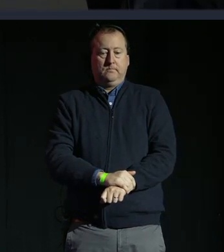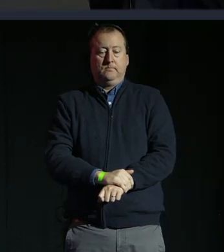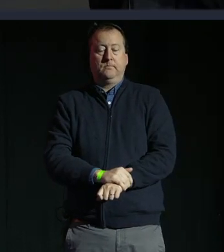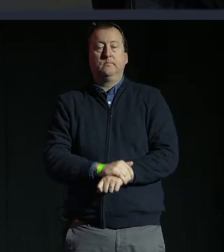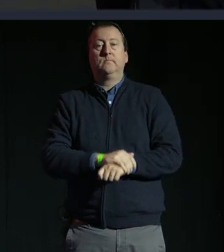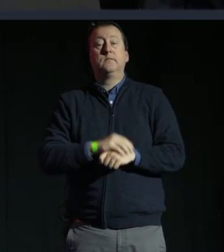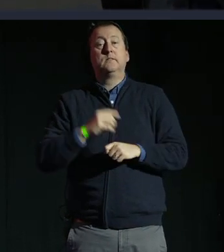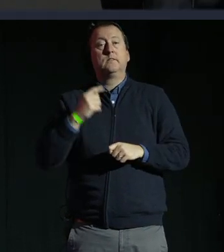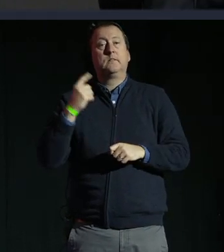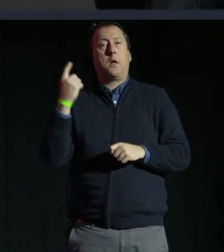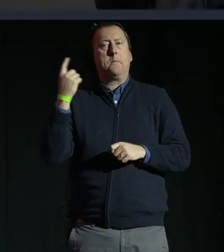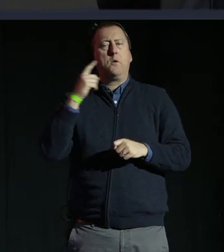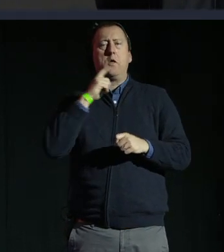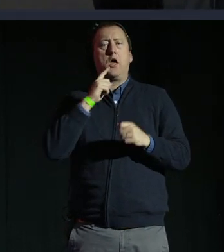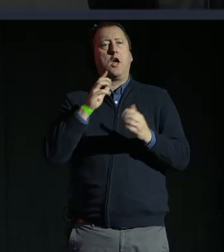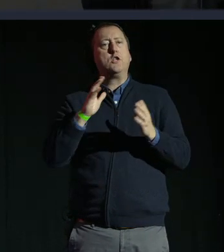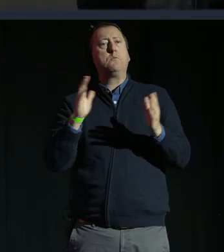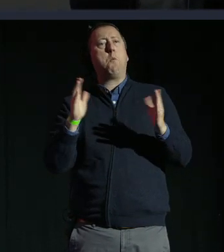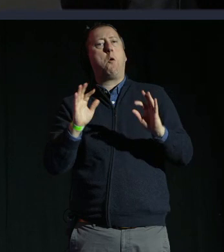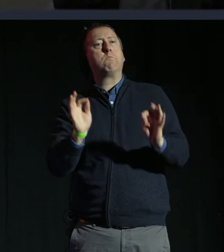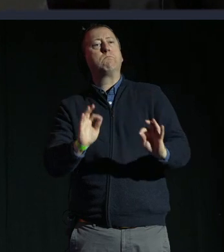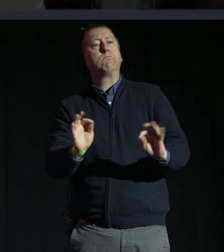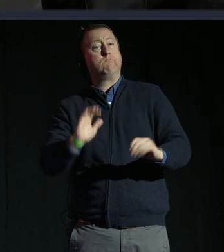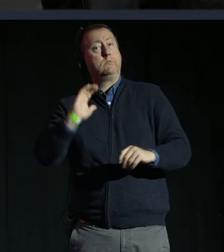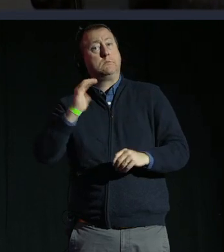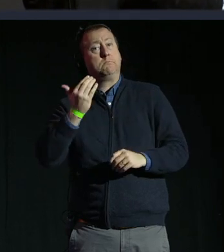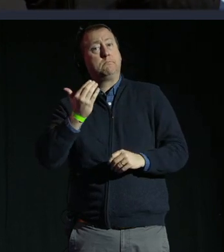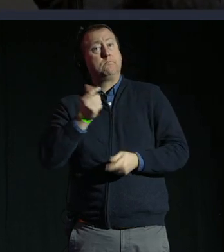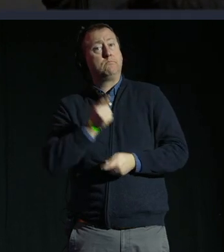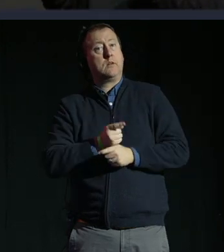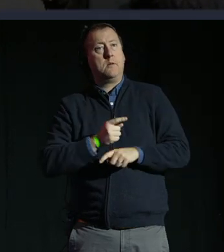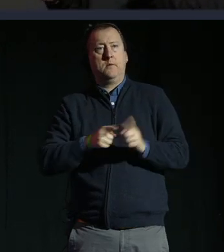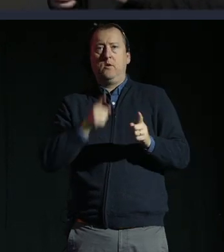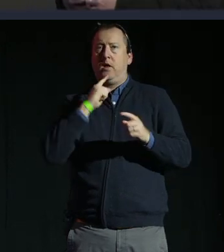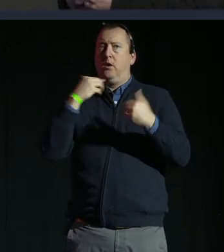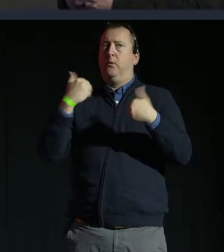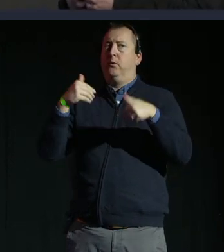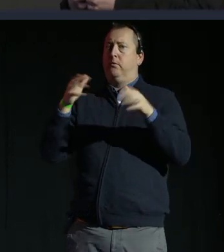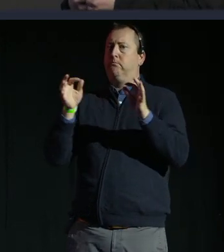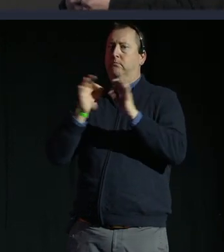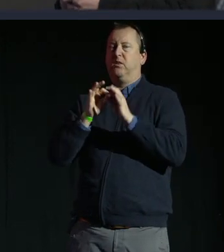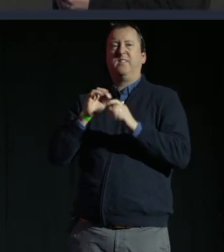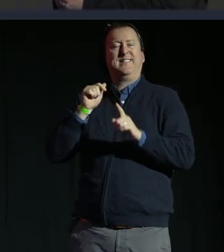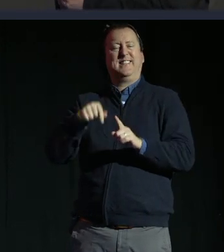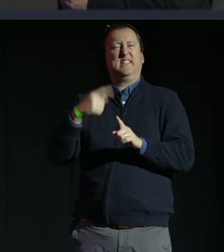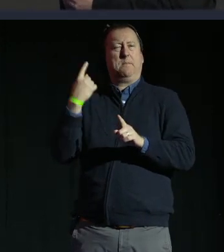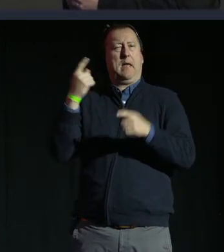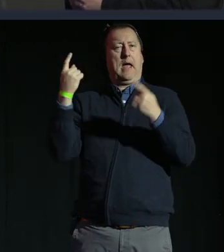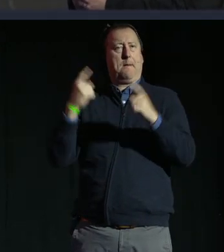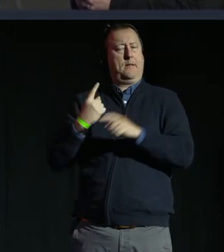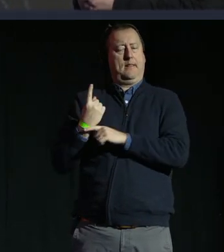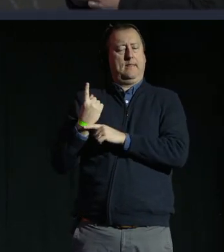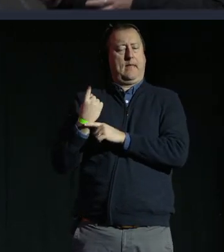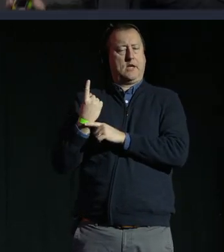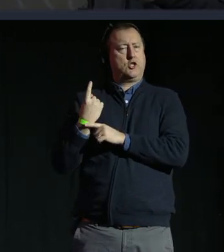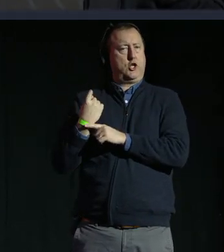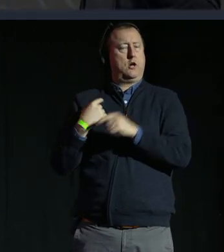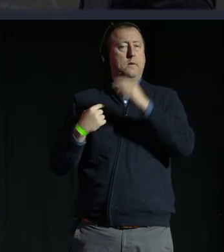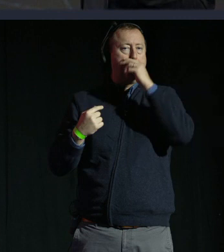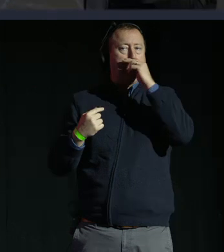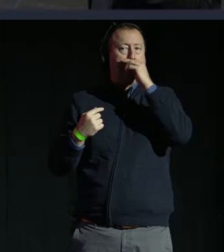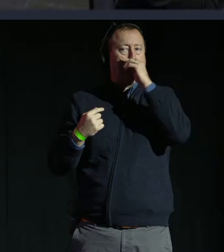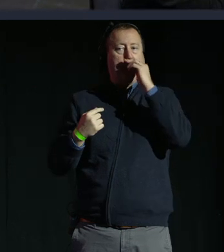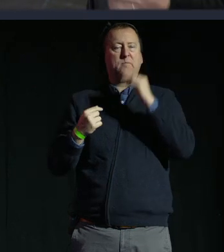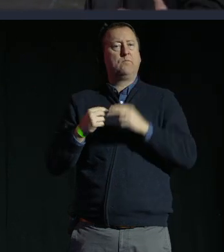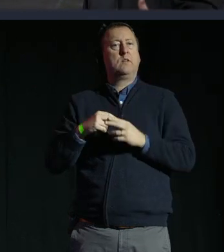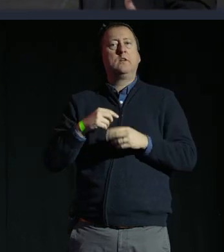Something really small, but pretty meaningful ended up happening to me about a year ago. I had a change that I wanted